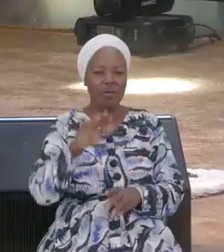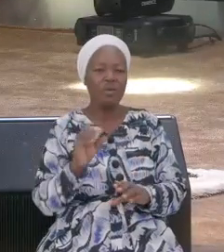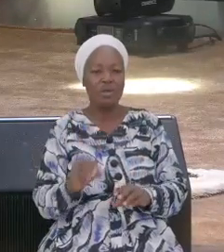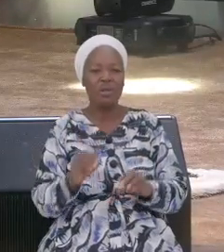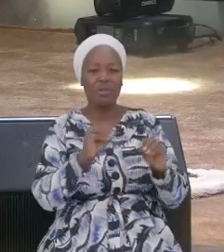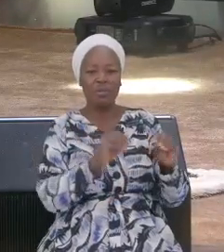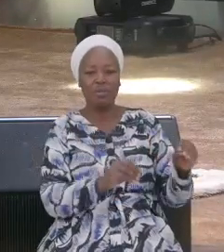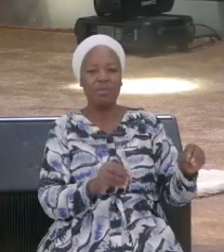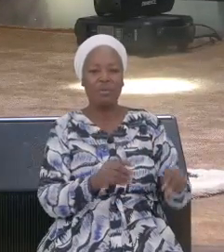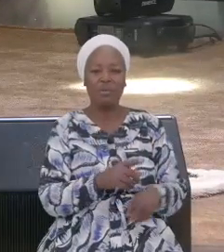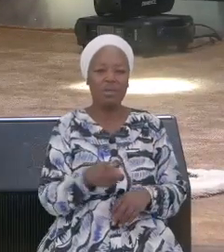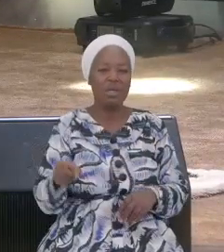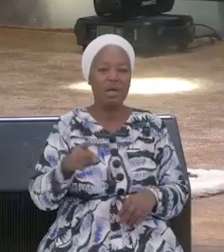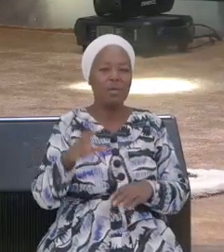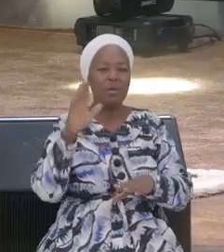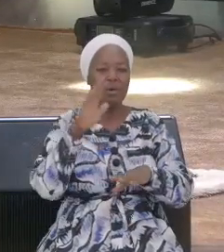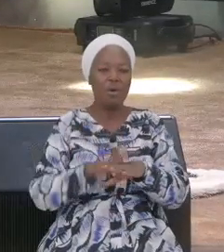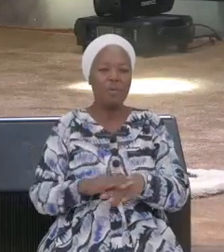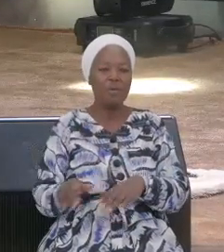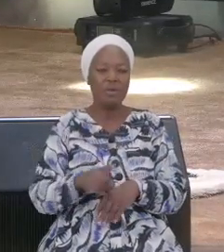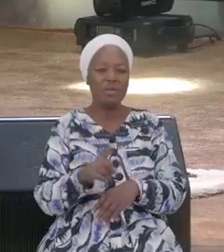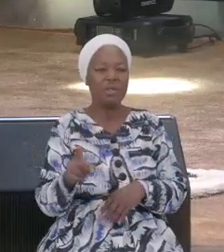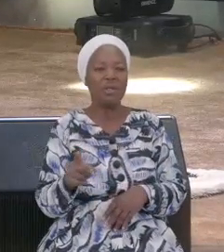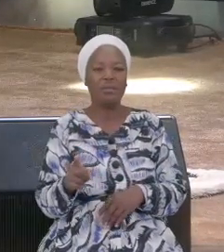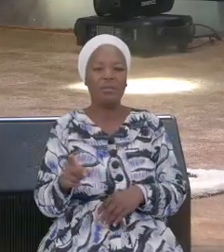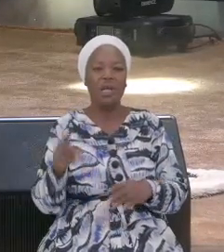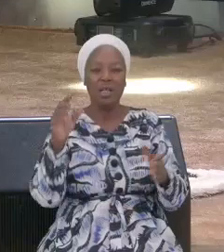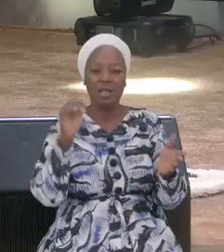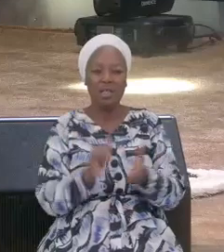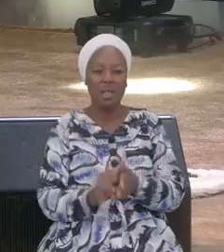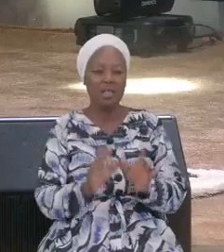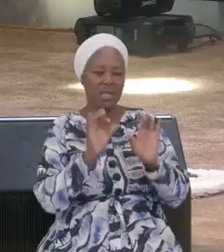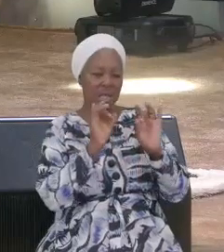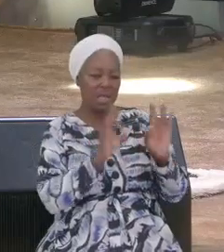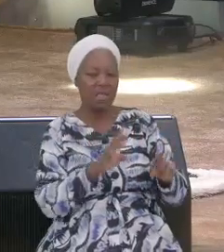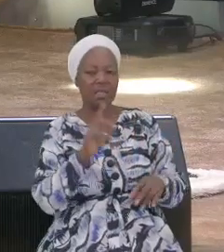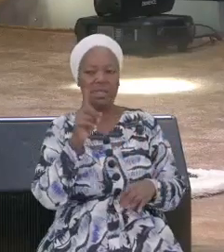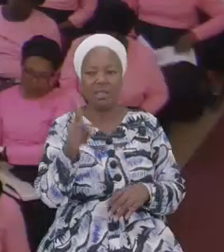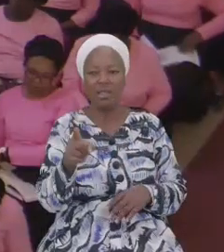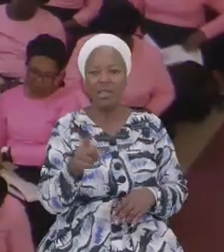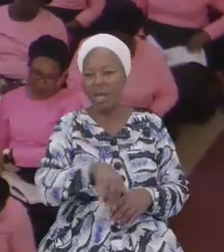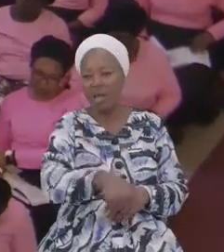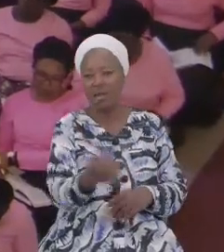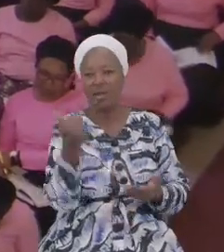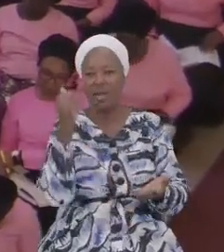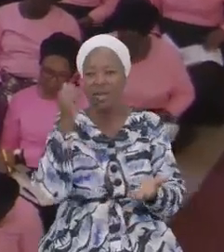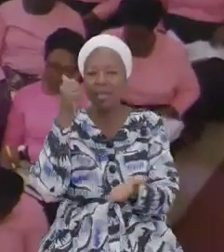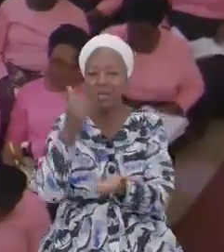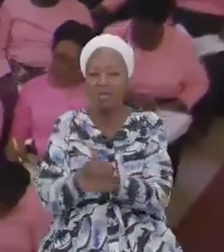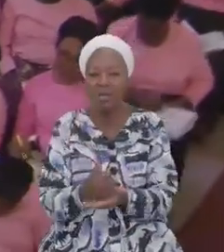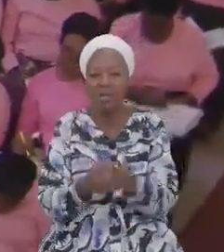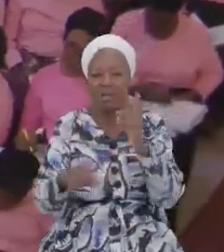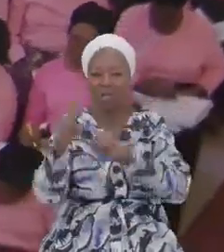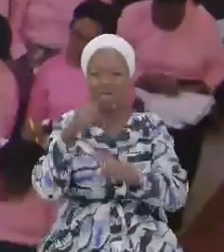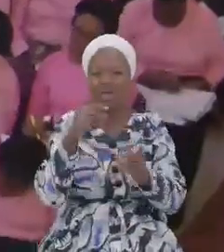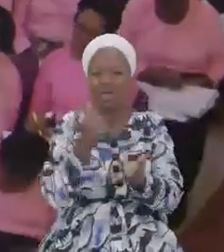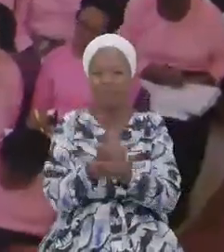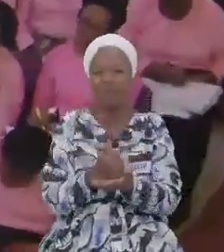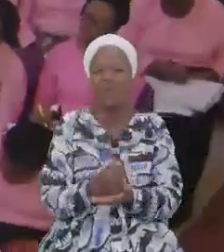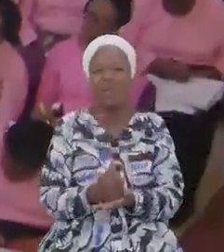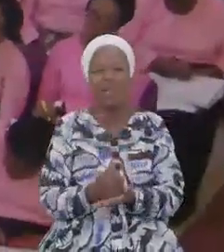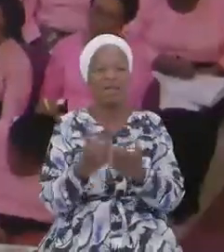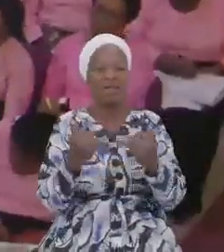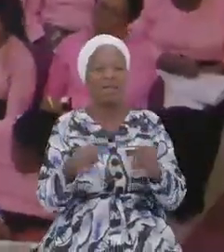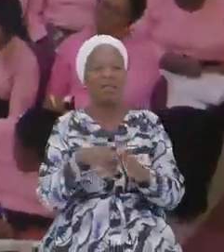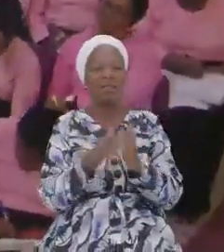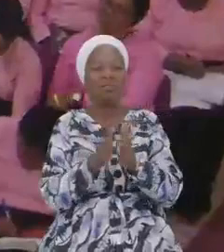them upon them that hate thee. Another amen. Deuteronomy